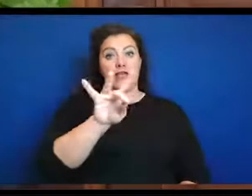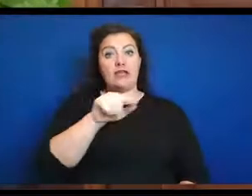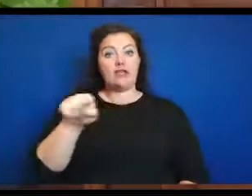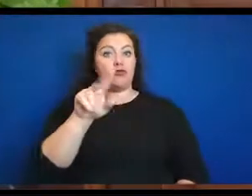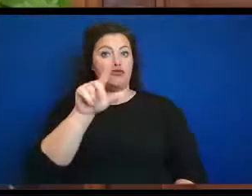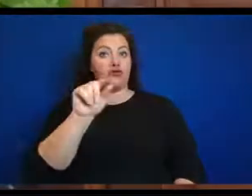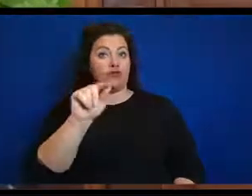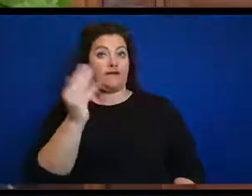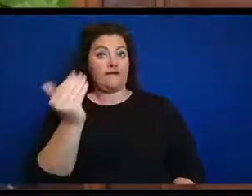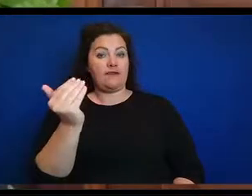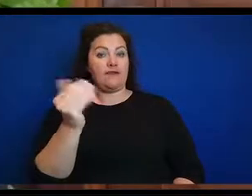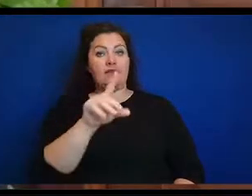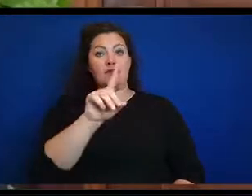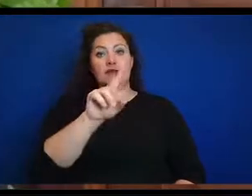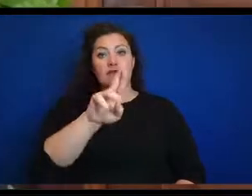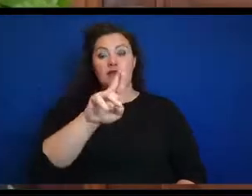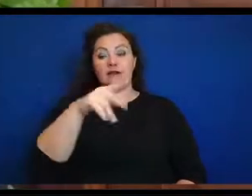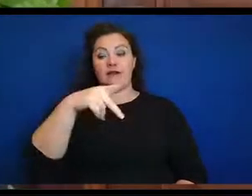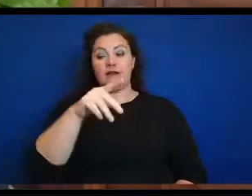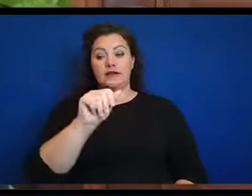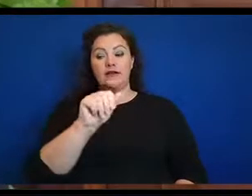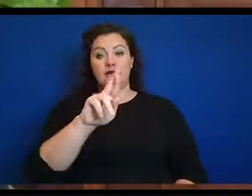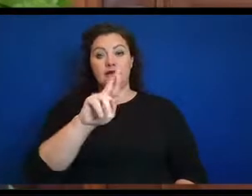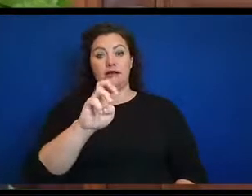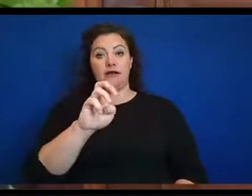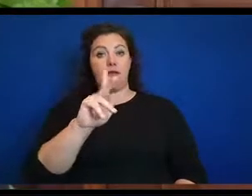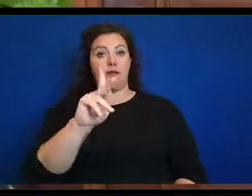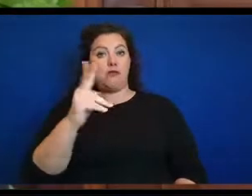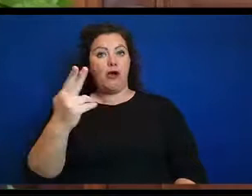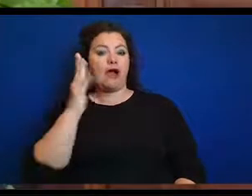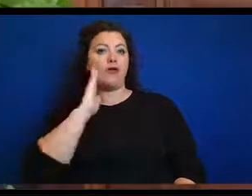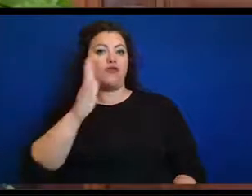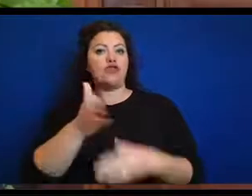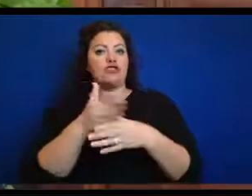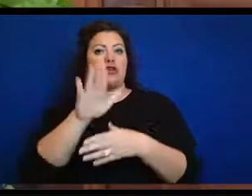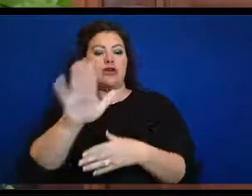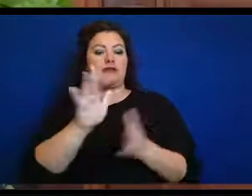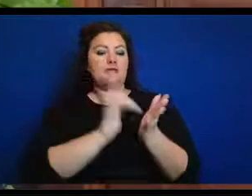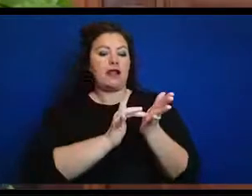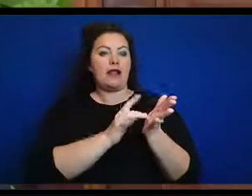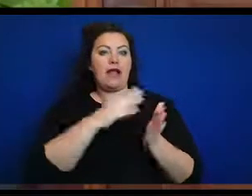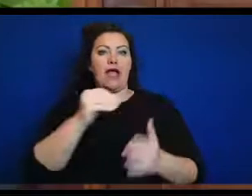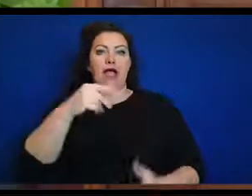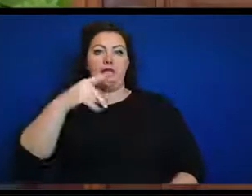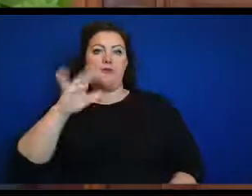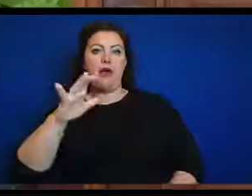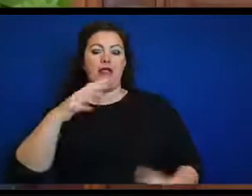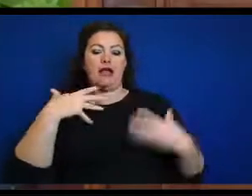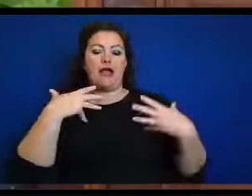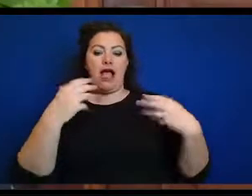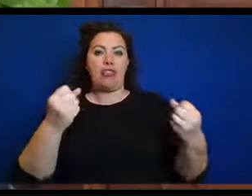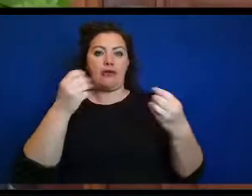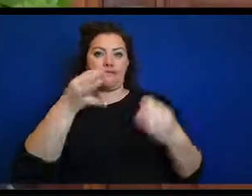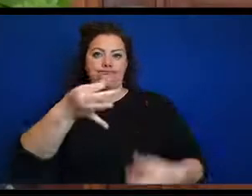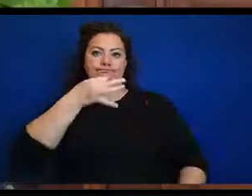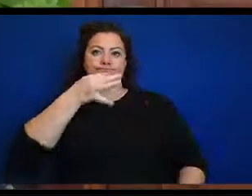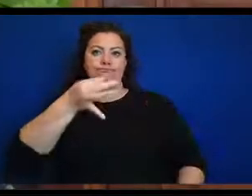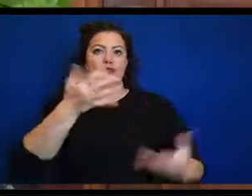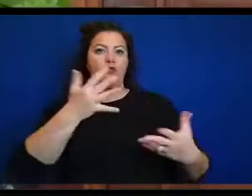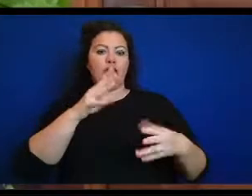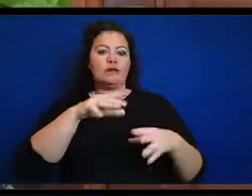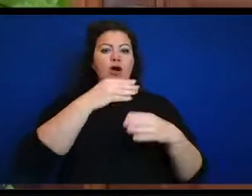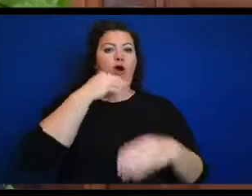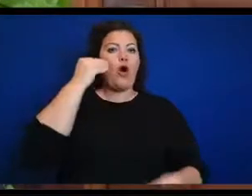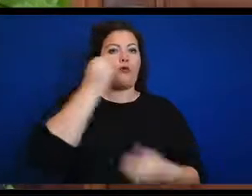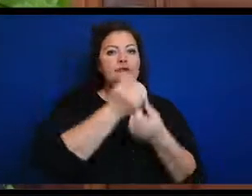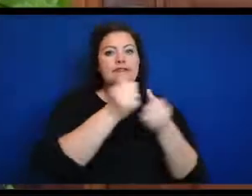2015. Dr. Parake will share his medical and public health expertise today on topics of home safety